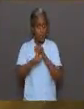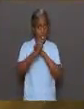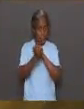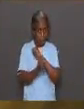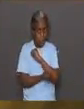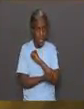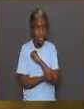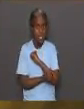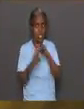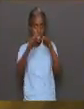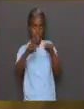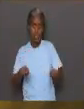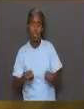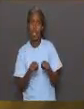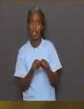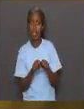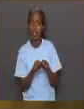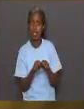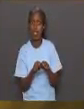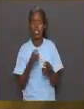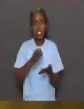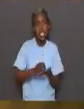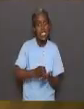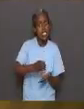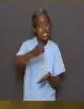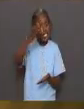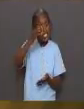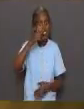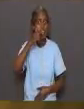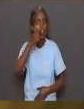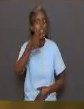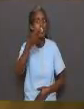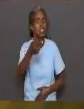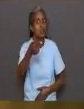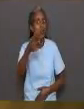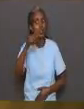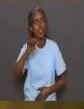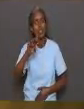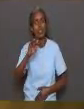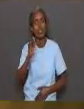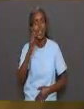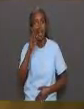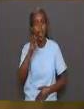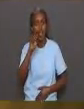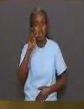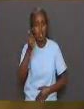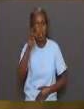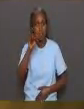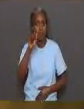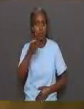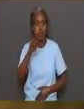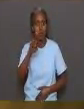If the base is a triangle, the cylinder is called a triangular